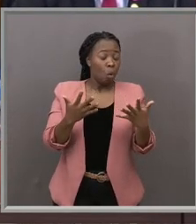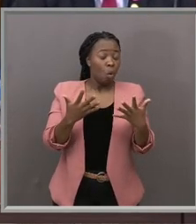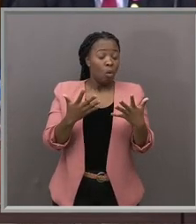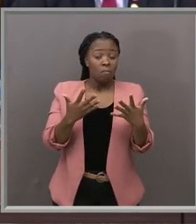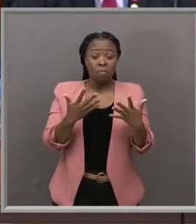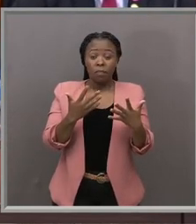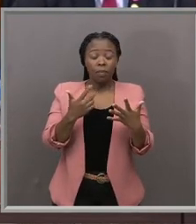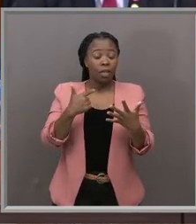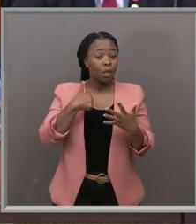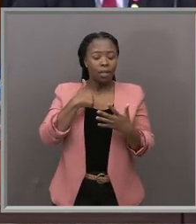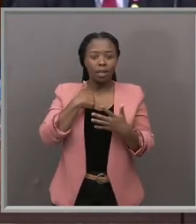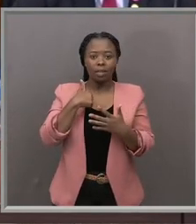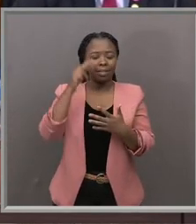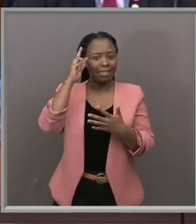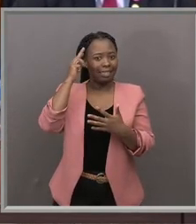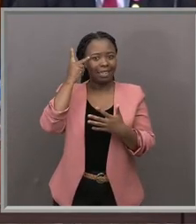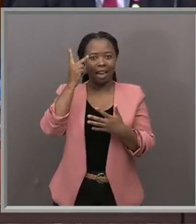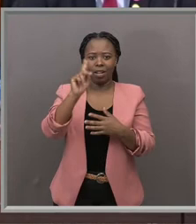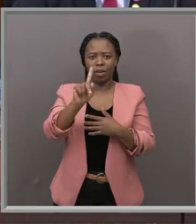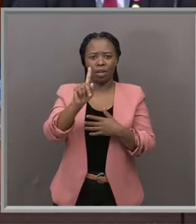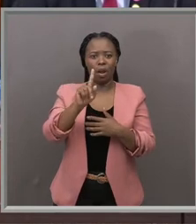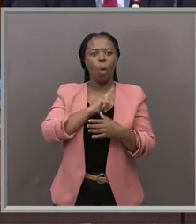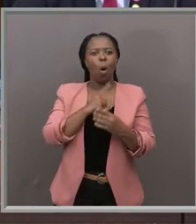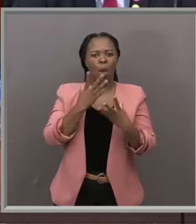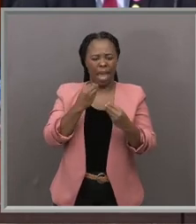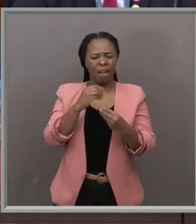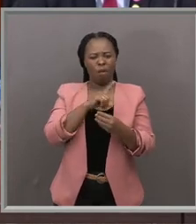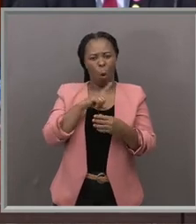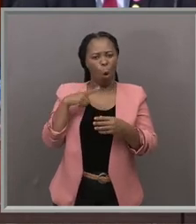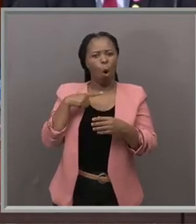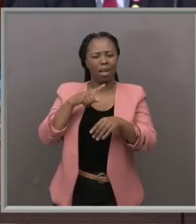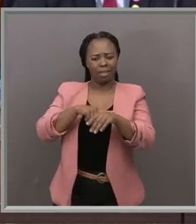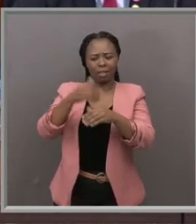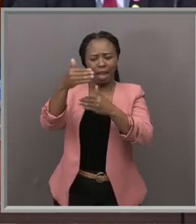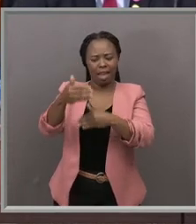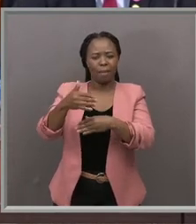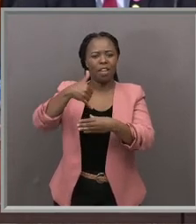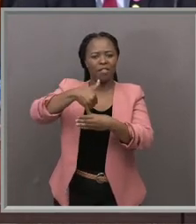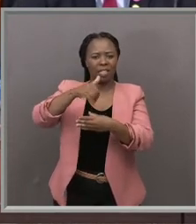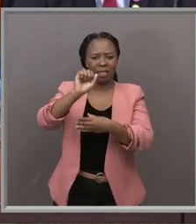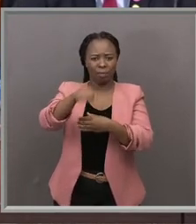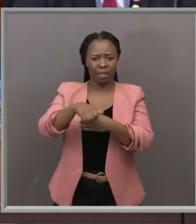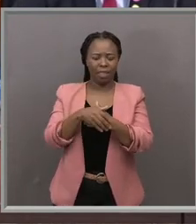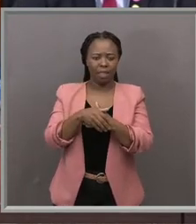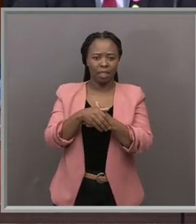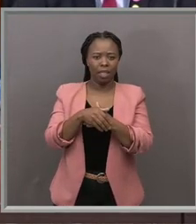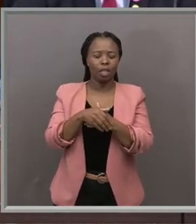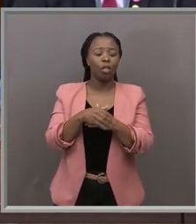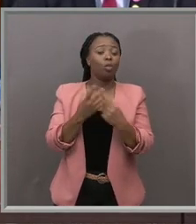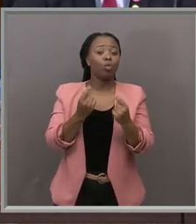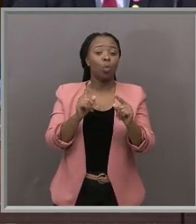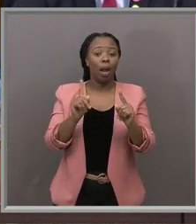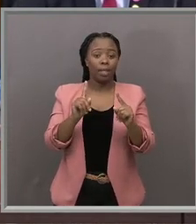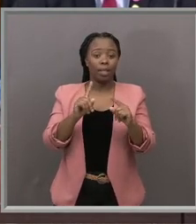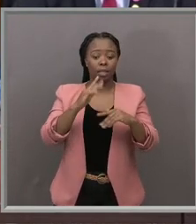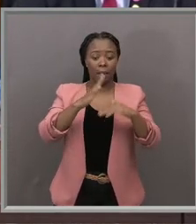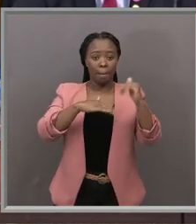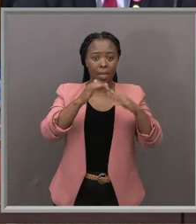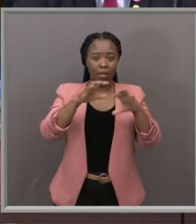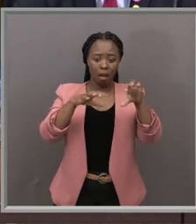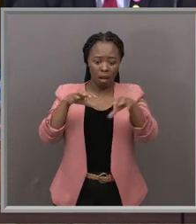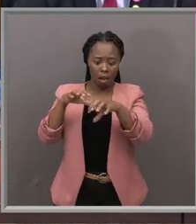have done significant long-term investment in improving the quality of infrastructure of some of